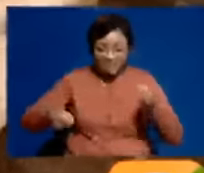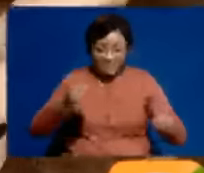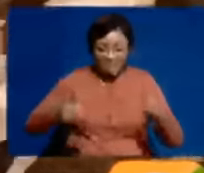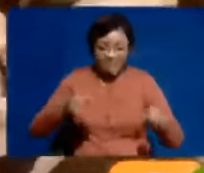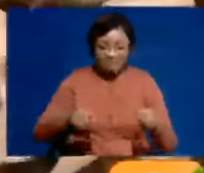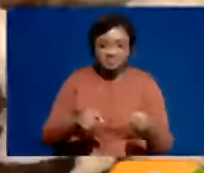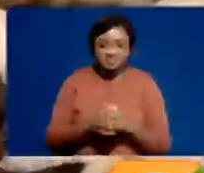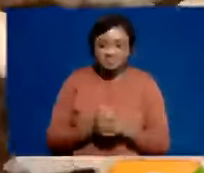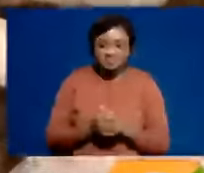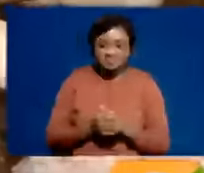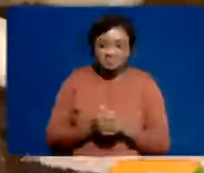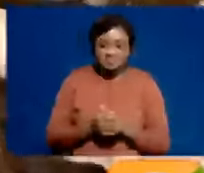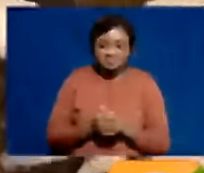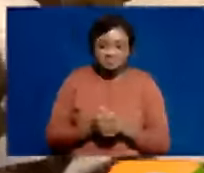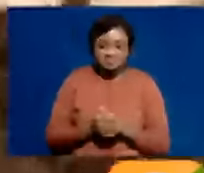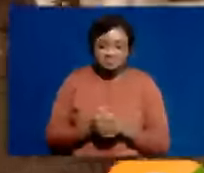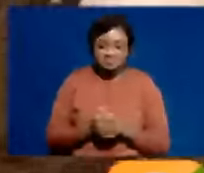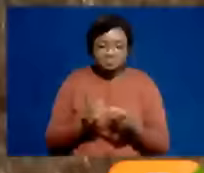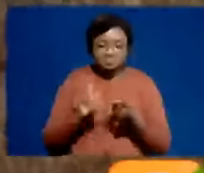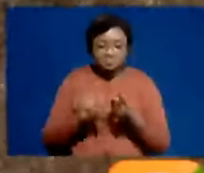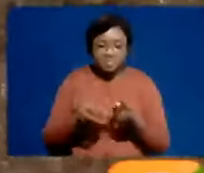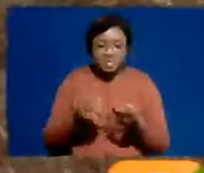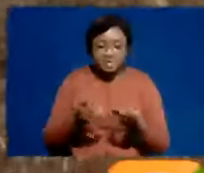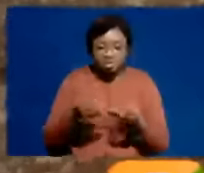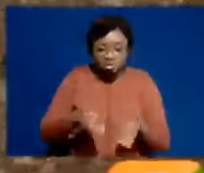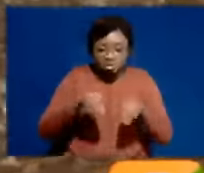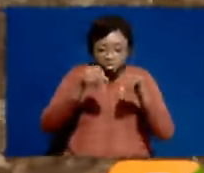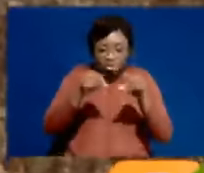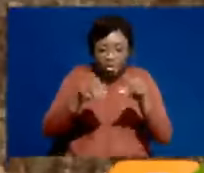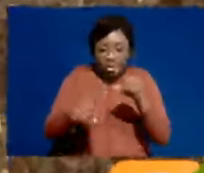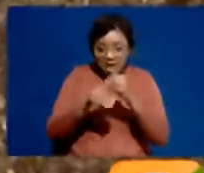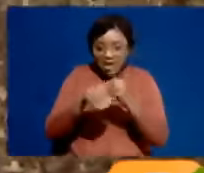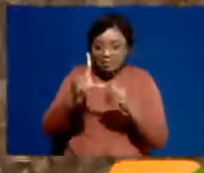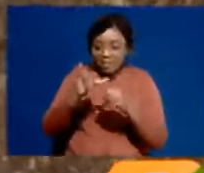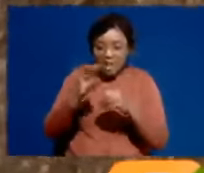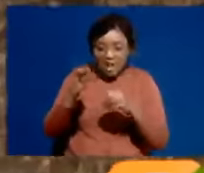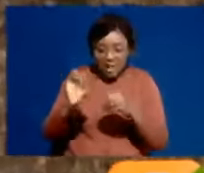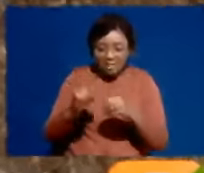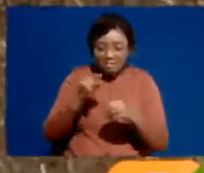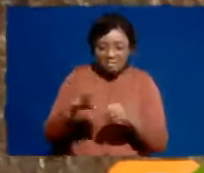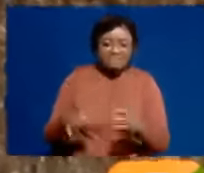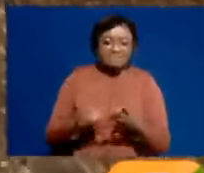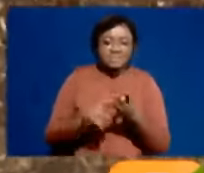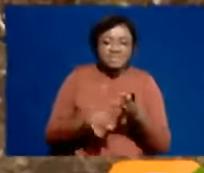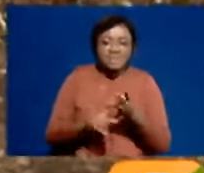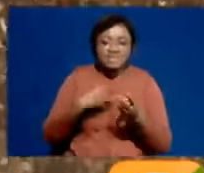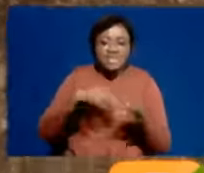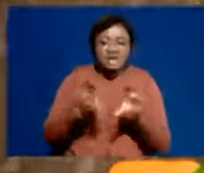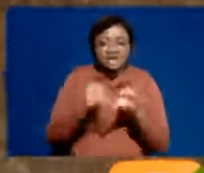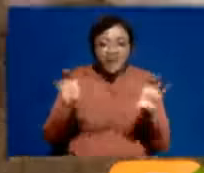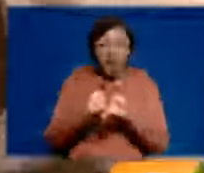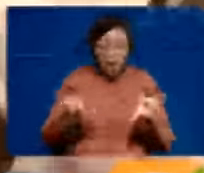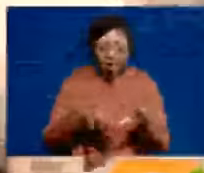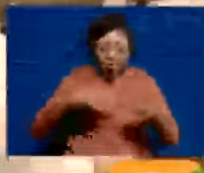lime with soil. That gives us minerals. So then you lay your logs. Logs,